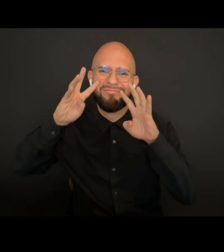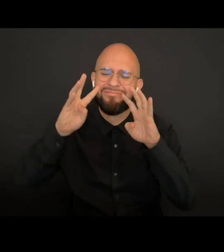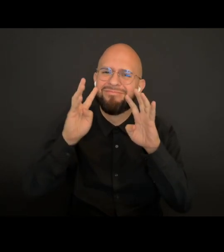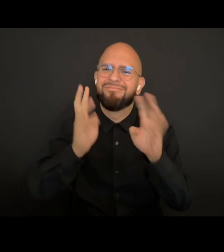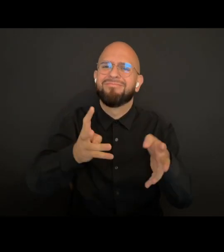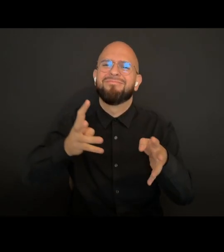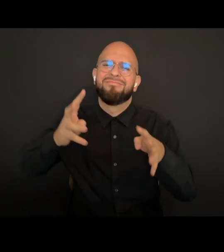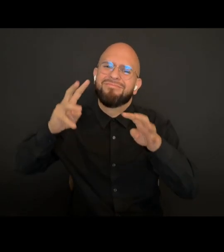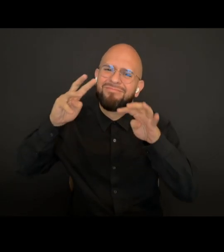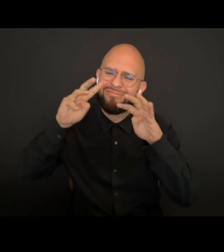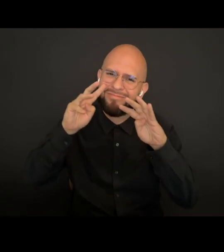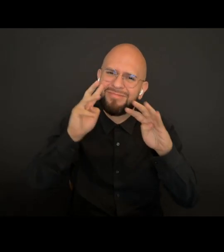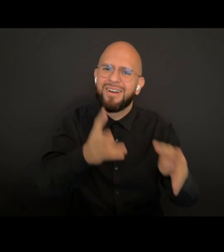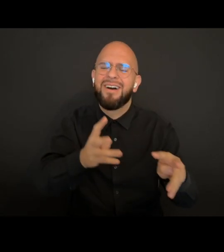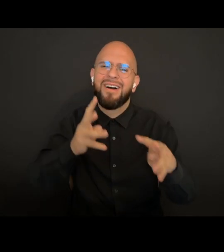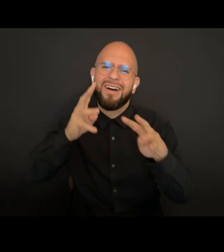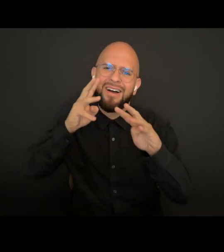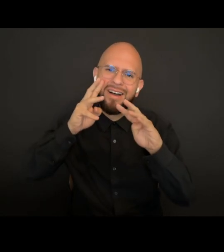literally